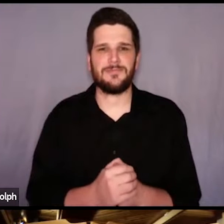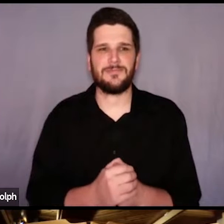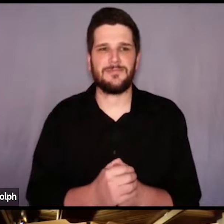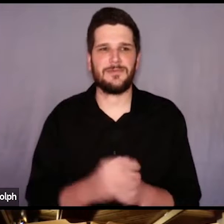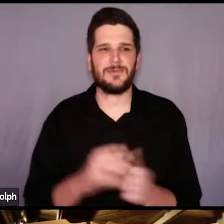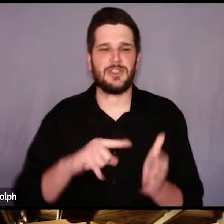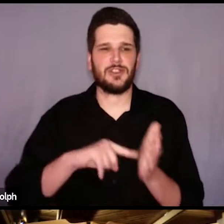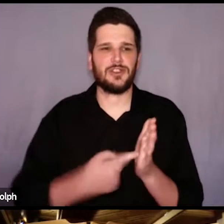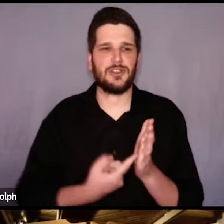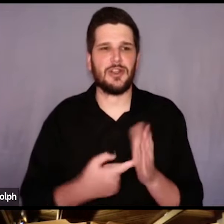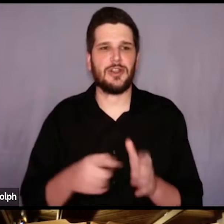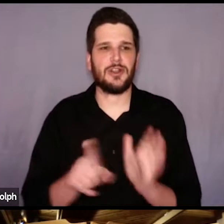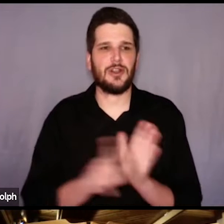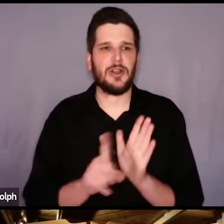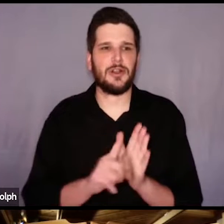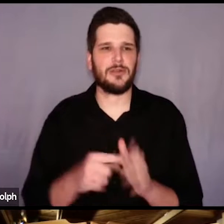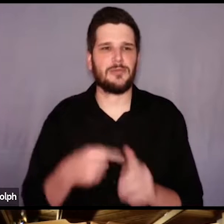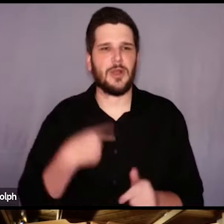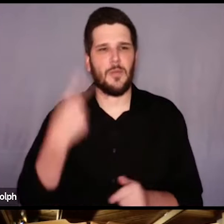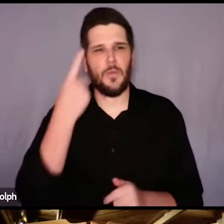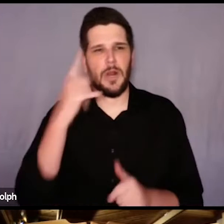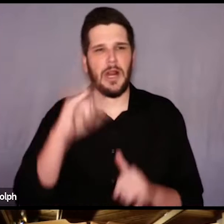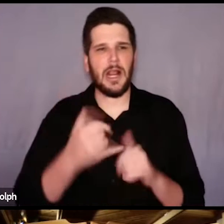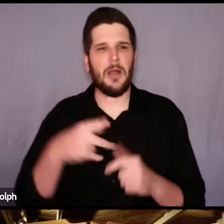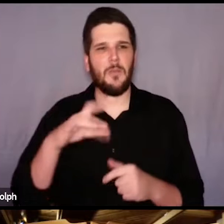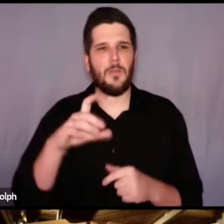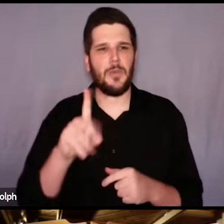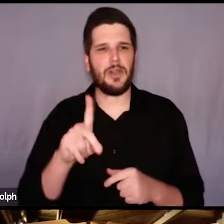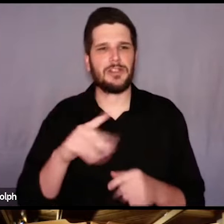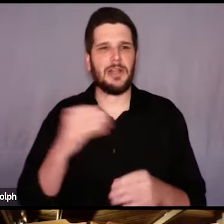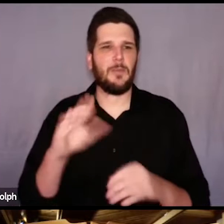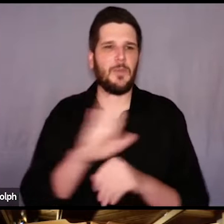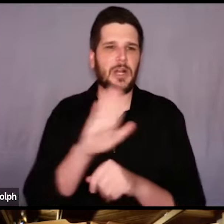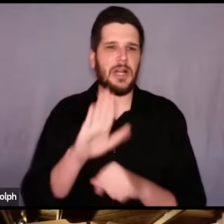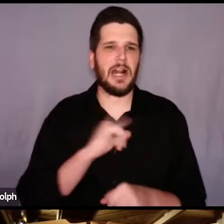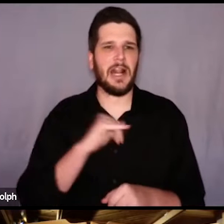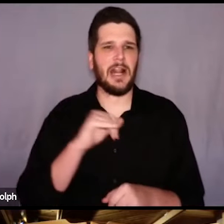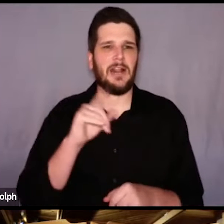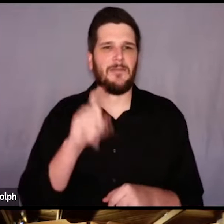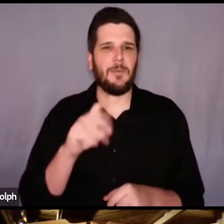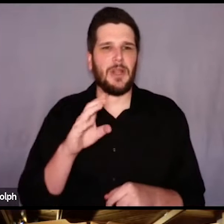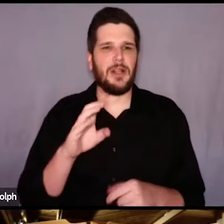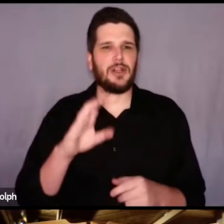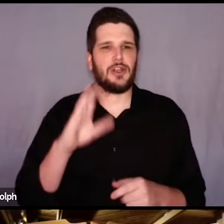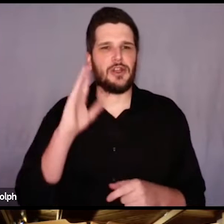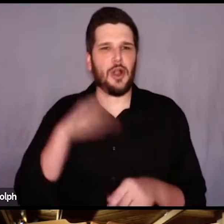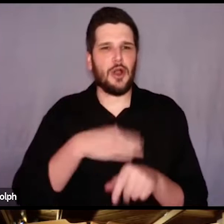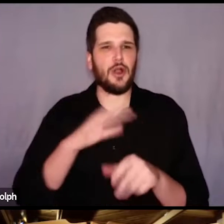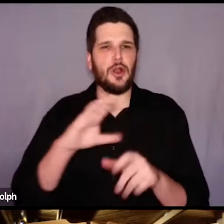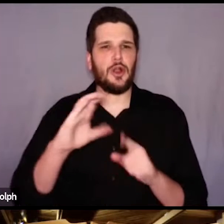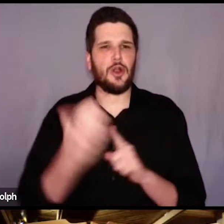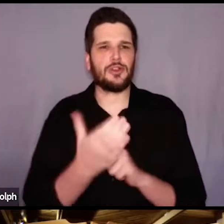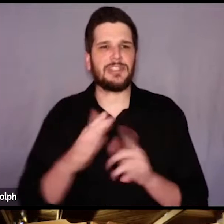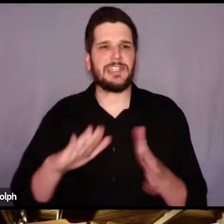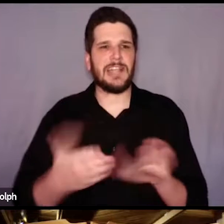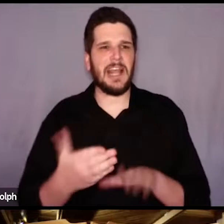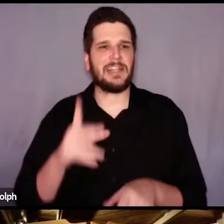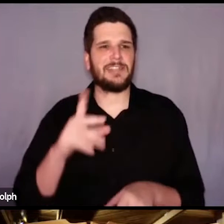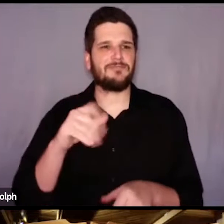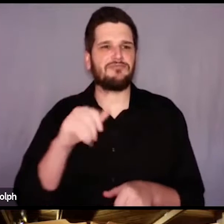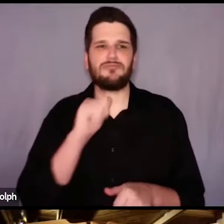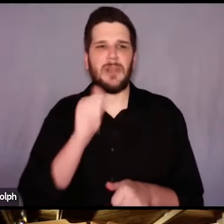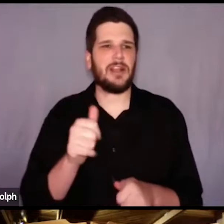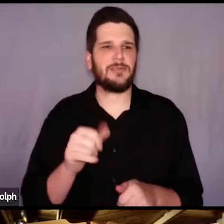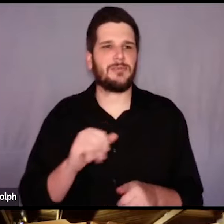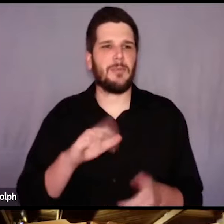Start the clock. I'm wondering how privileged and protected you have to be to call our culture death denying. People in my world drop dead, fall from